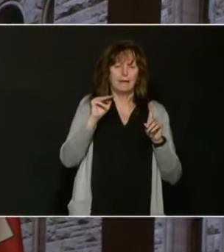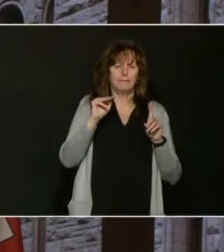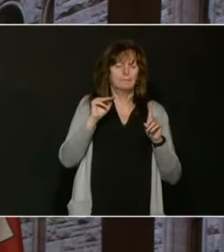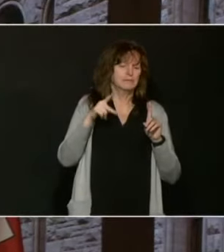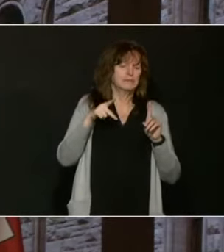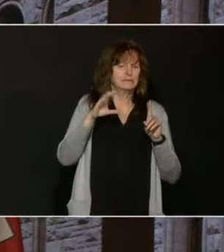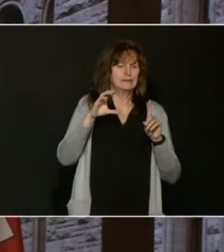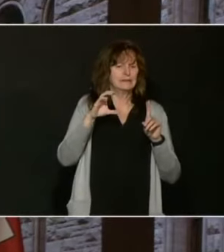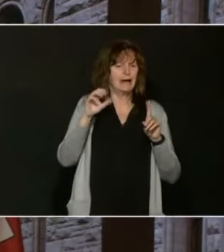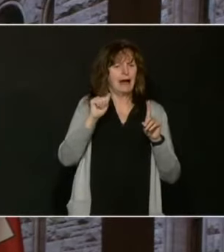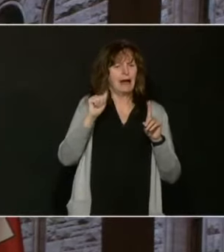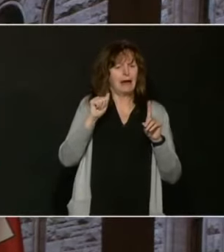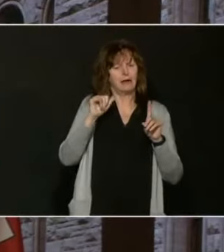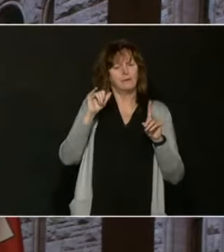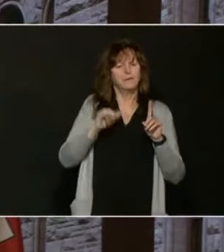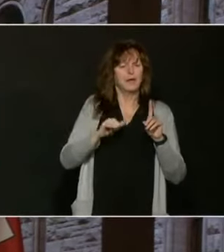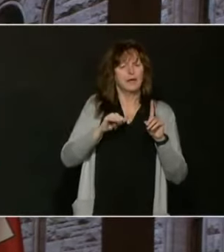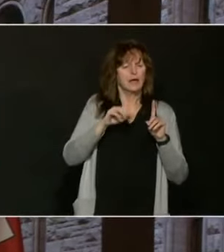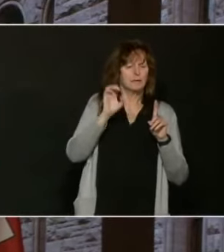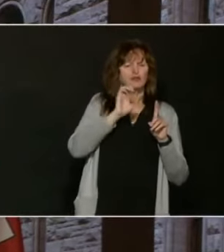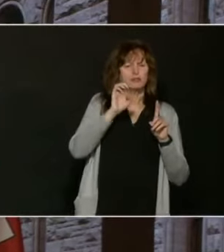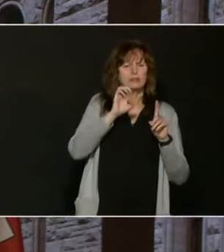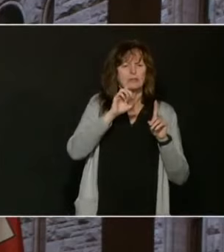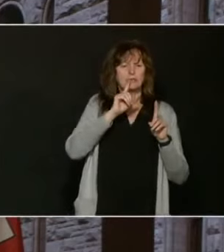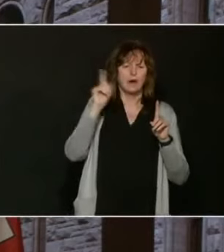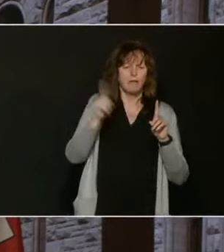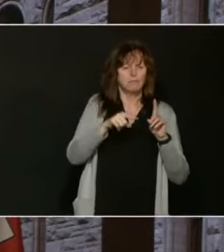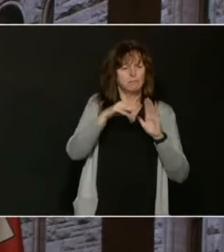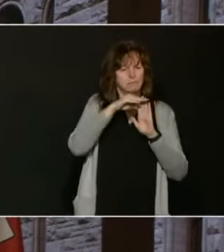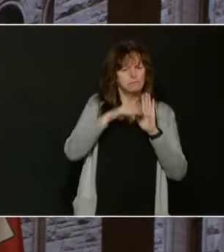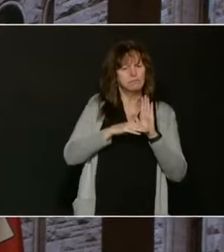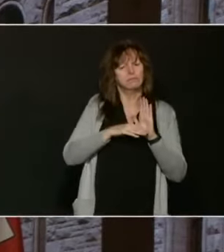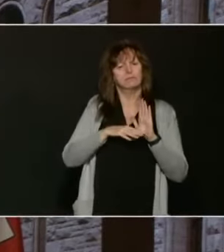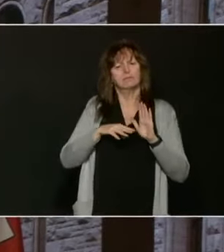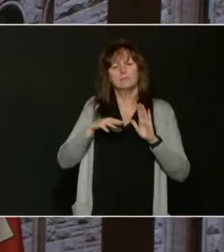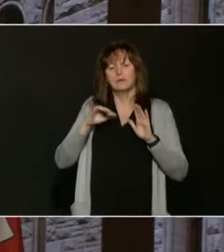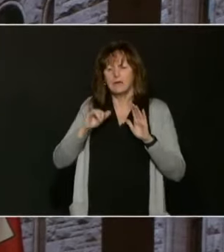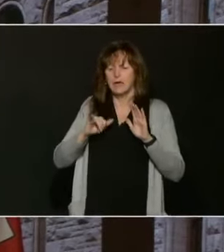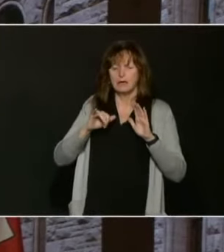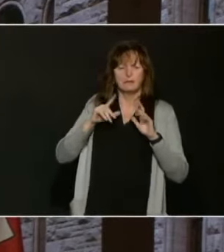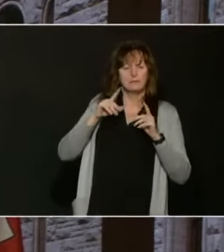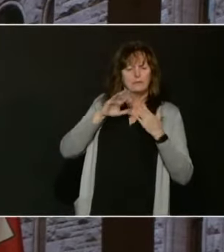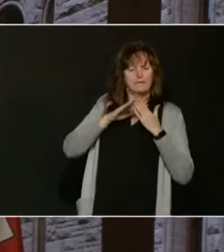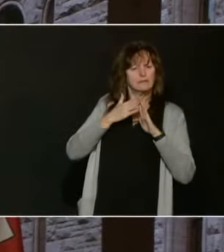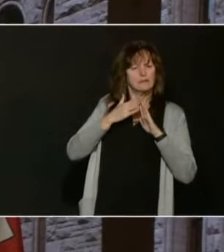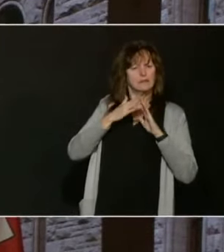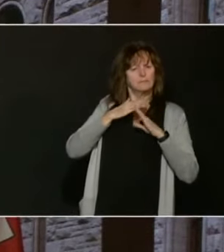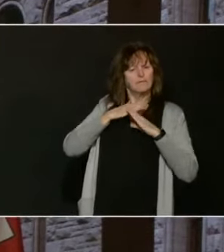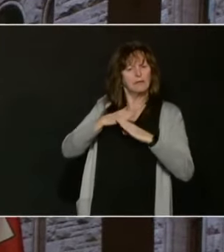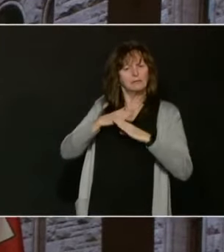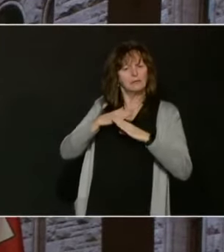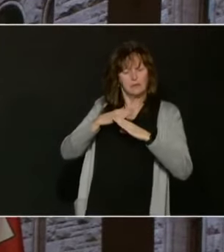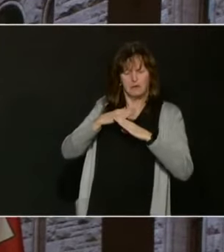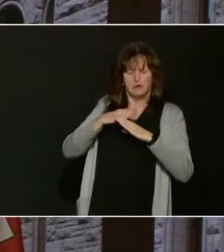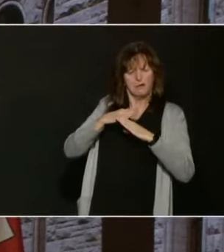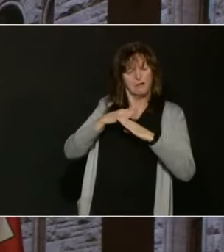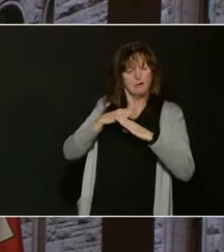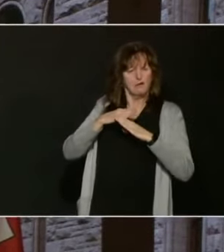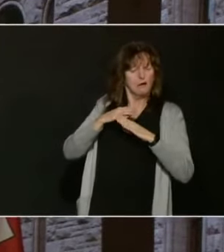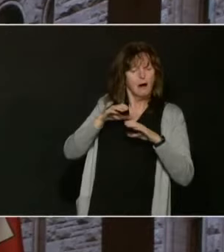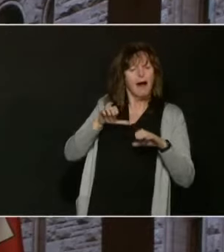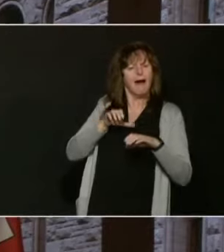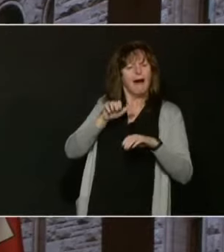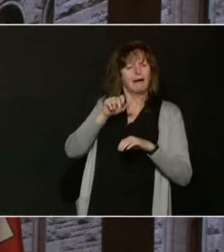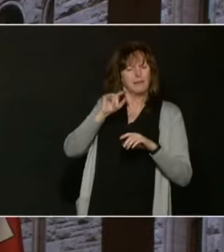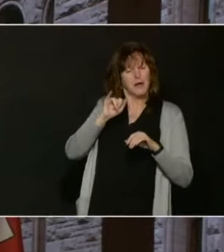Act. And so in order to implement a stay-at-home order, as we knew it in the past, that would have to be declared again.